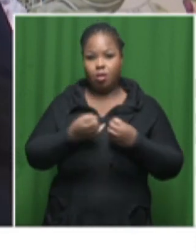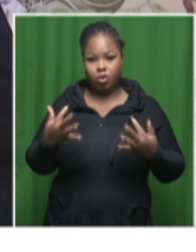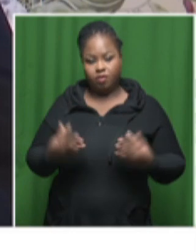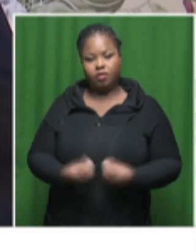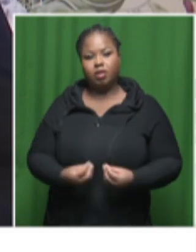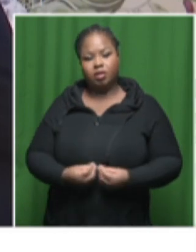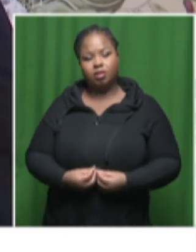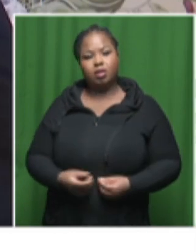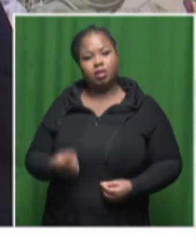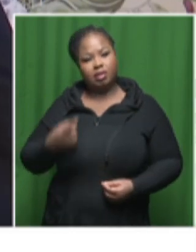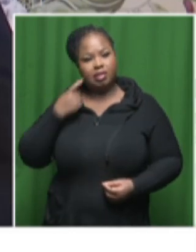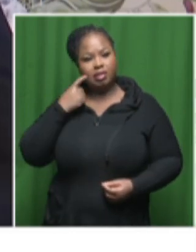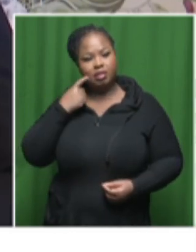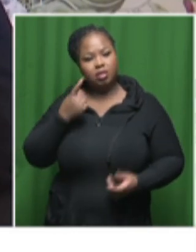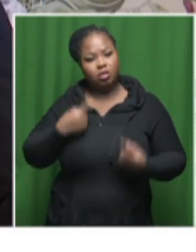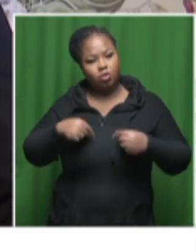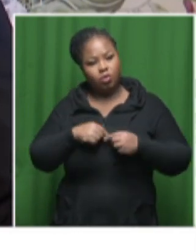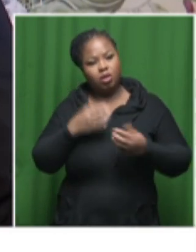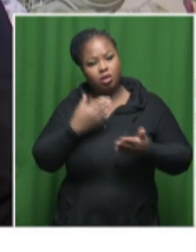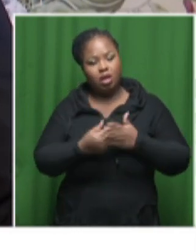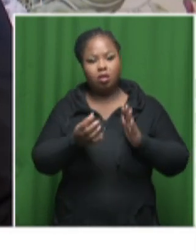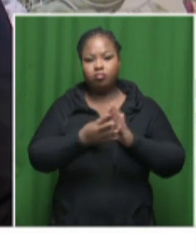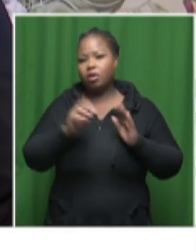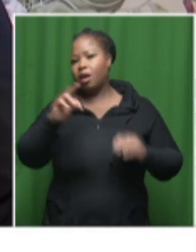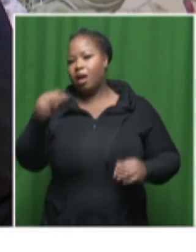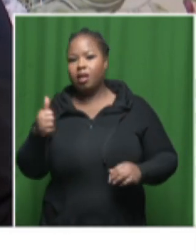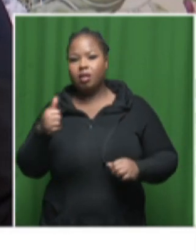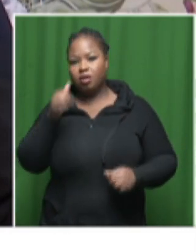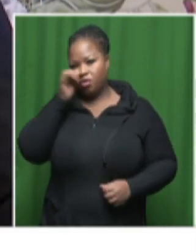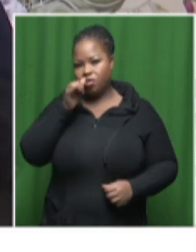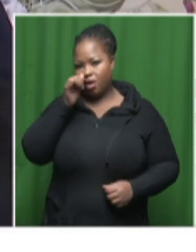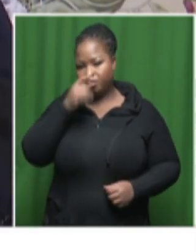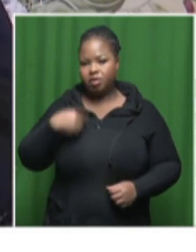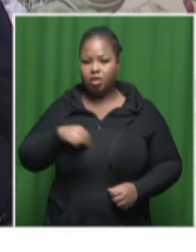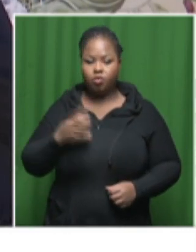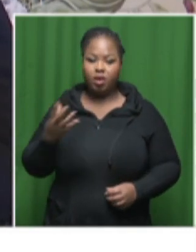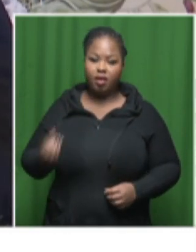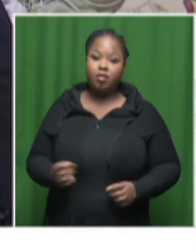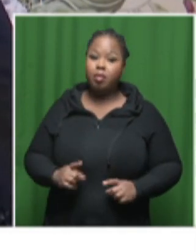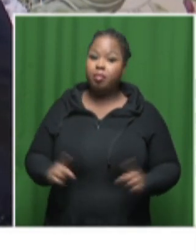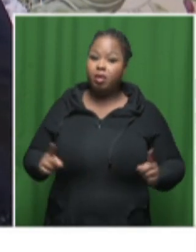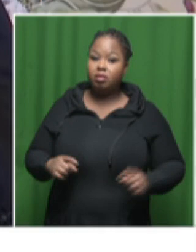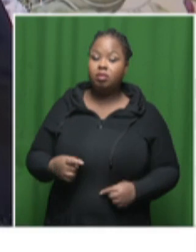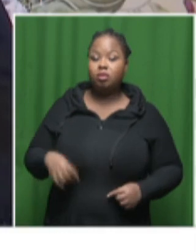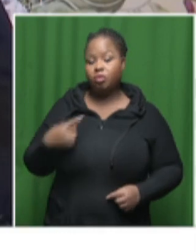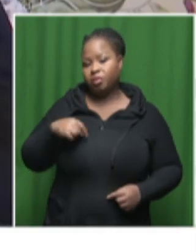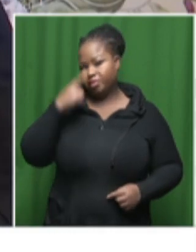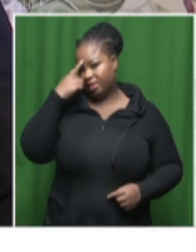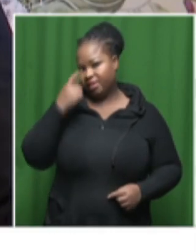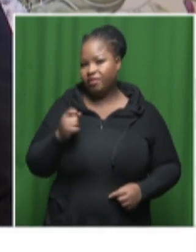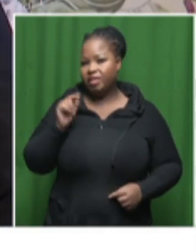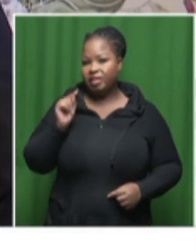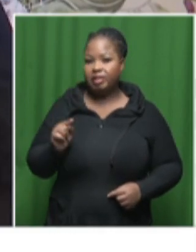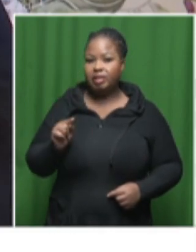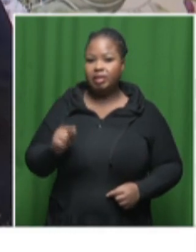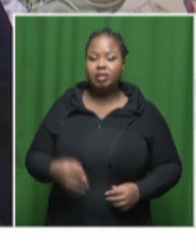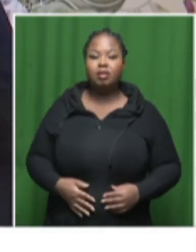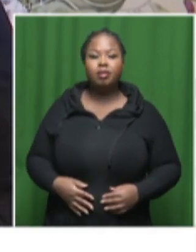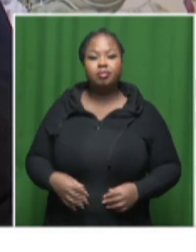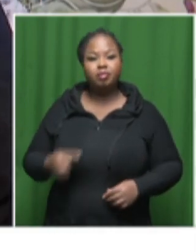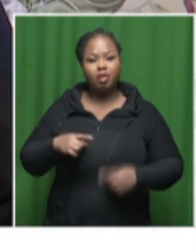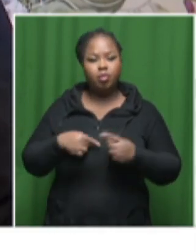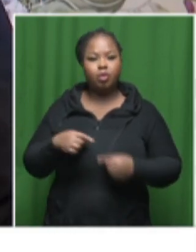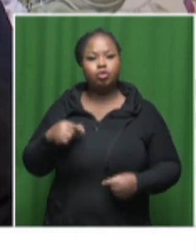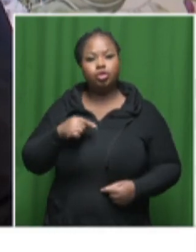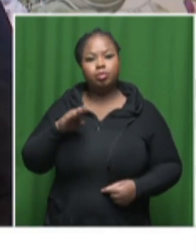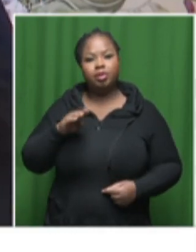to replicate them on other crimes that we have as a country. But we do believe that if we can deal with most of these crimes related to gender-based